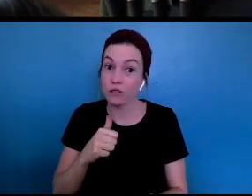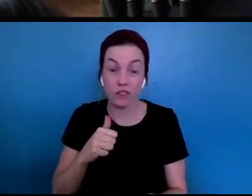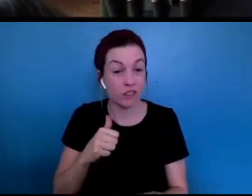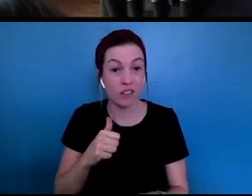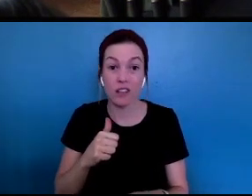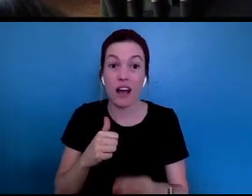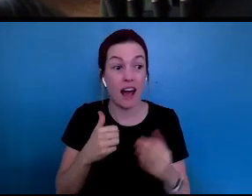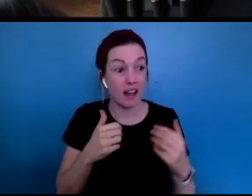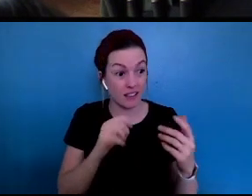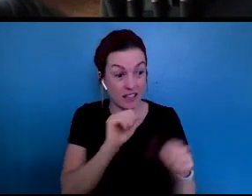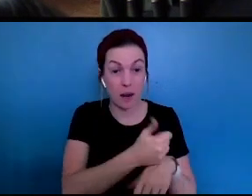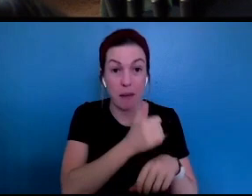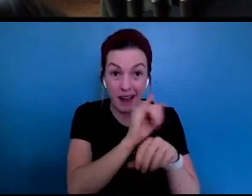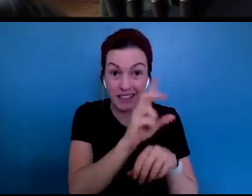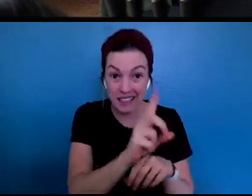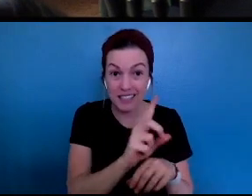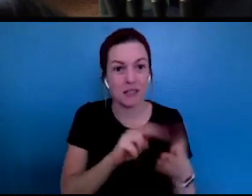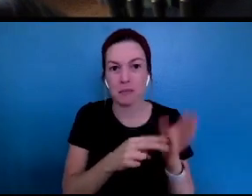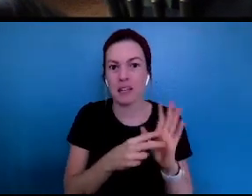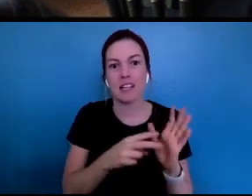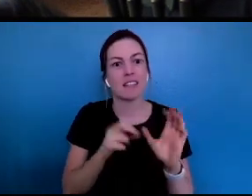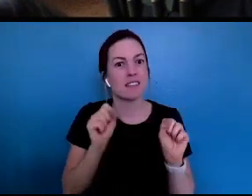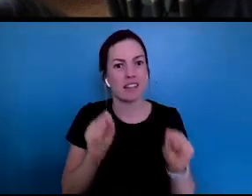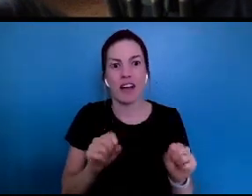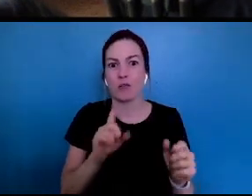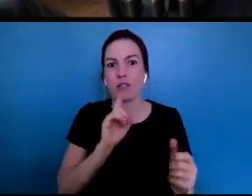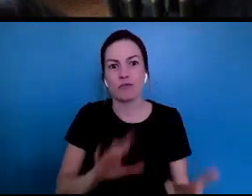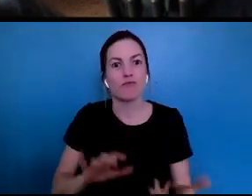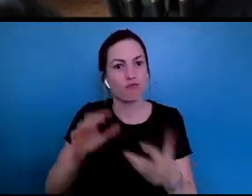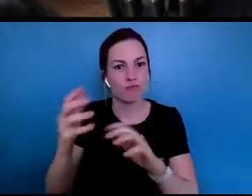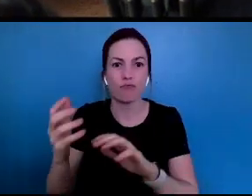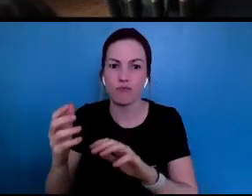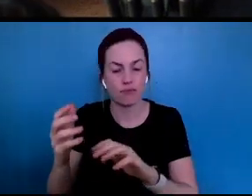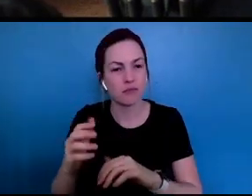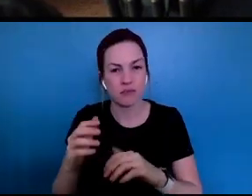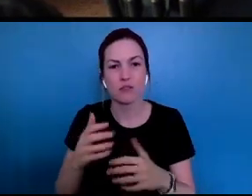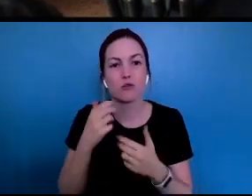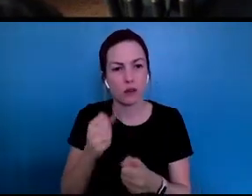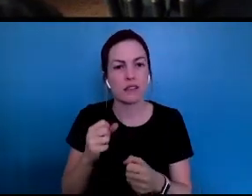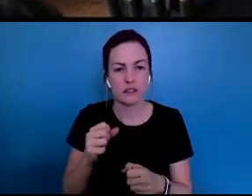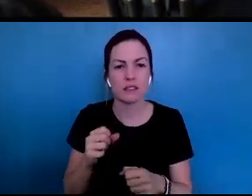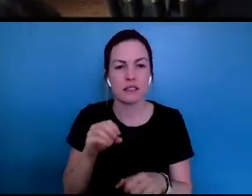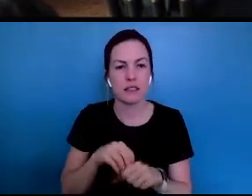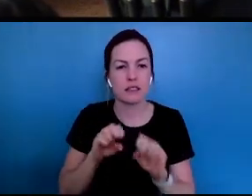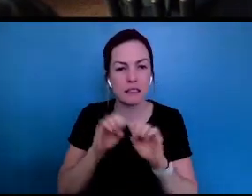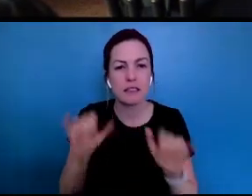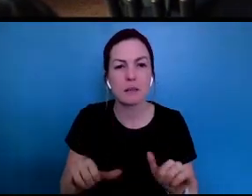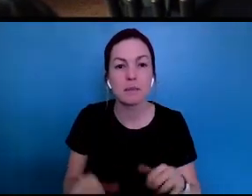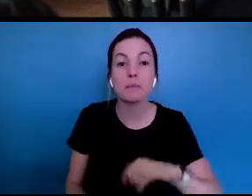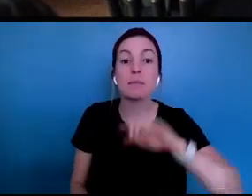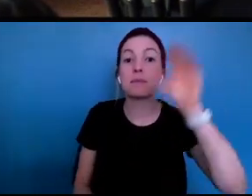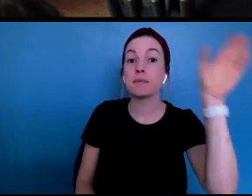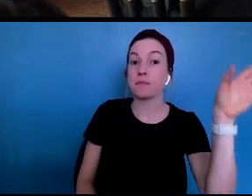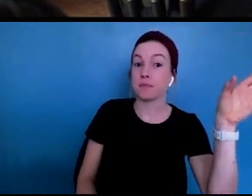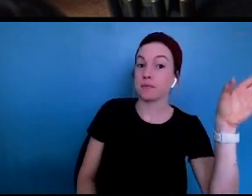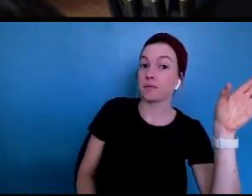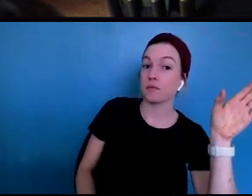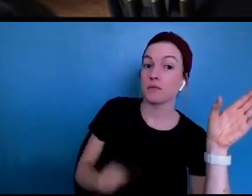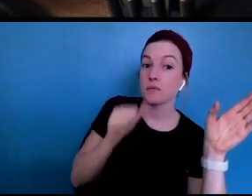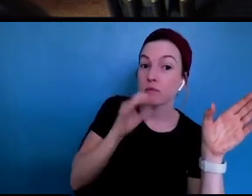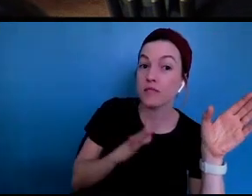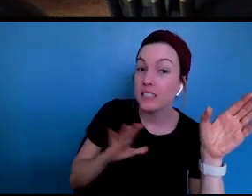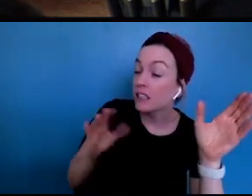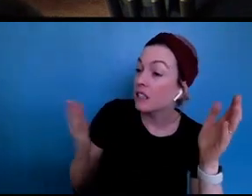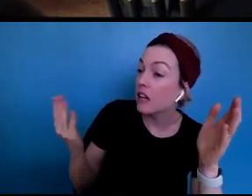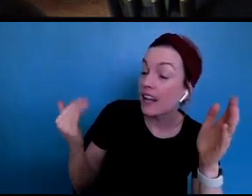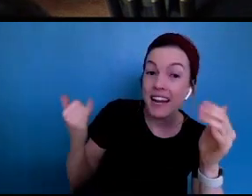online behavior system. Thank you. Please, can we get a mic in the front here?